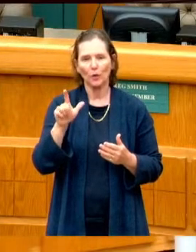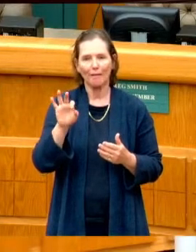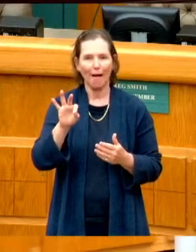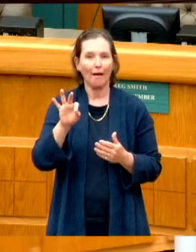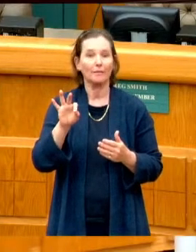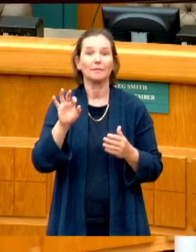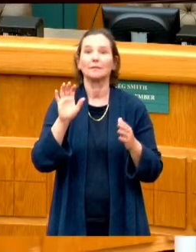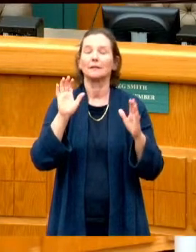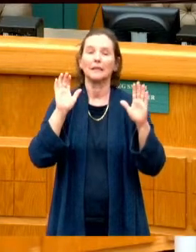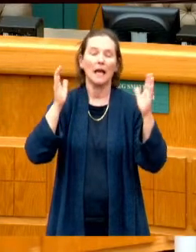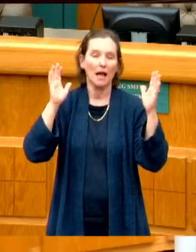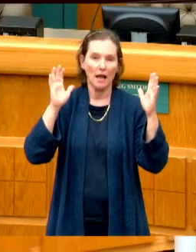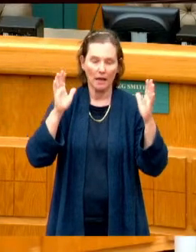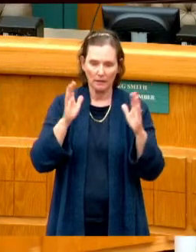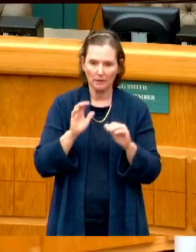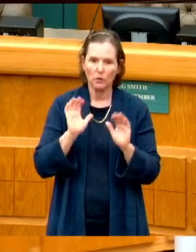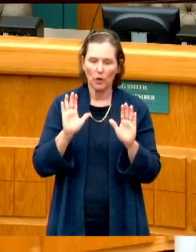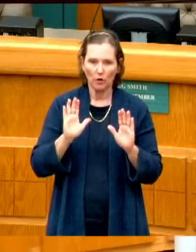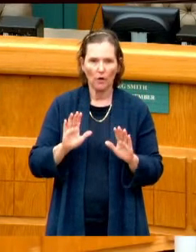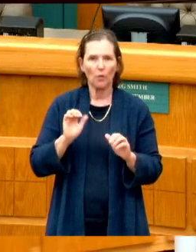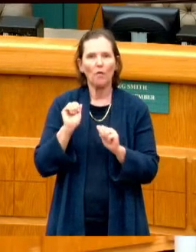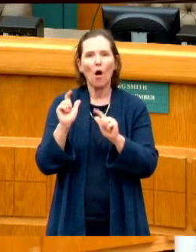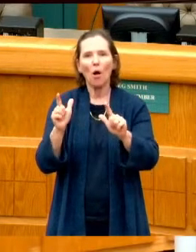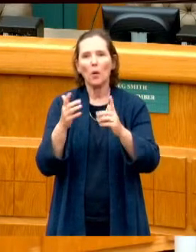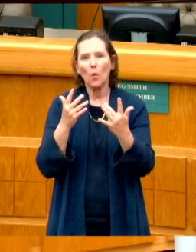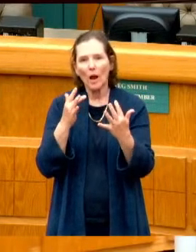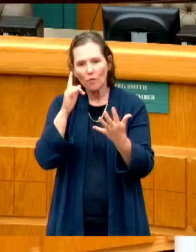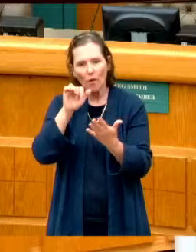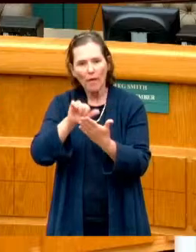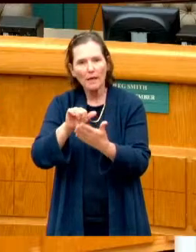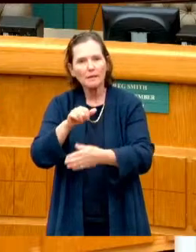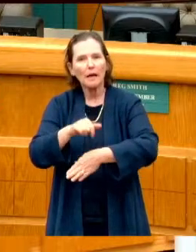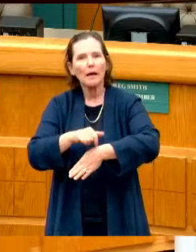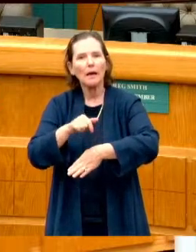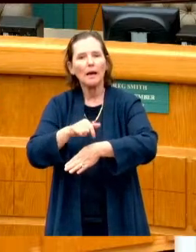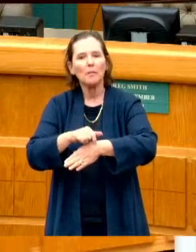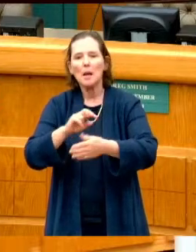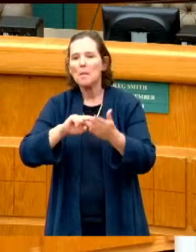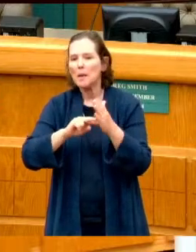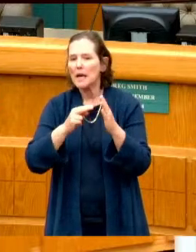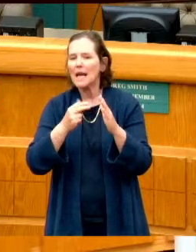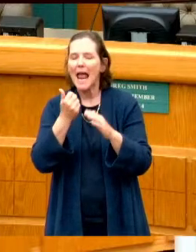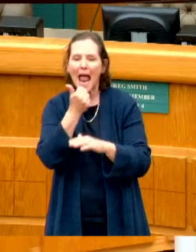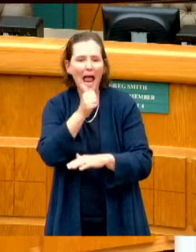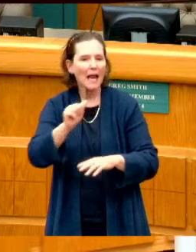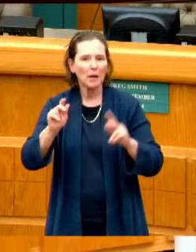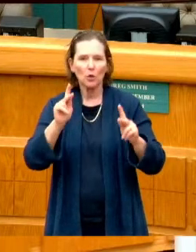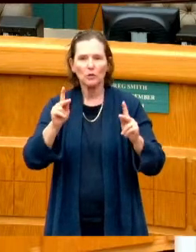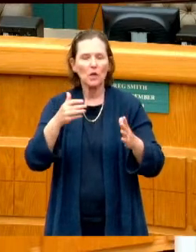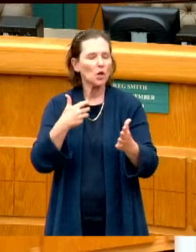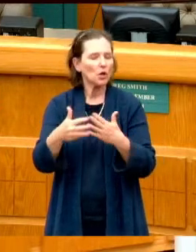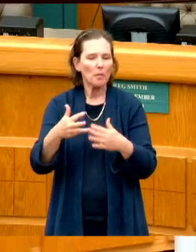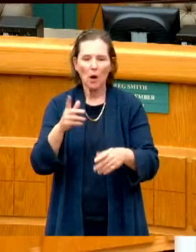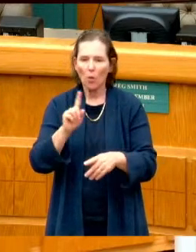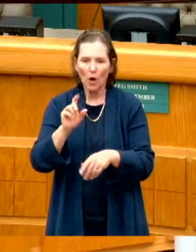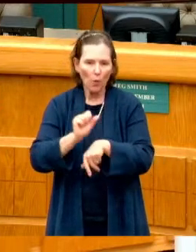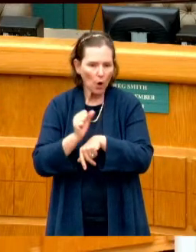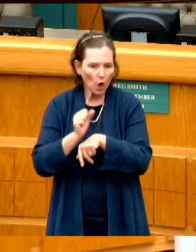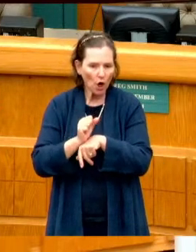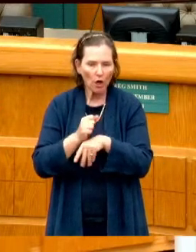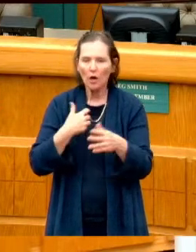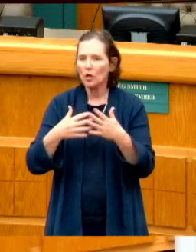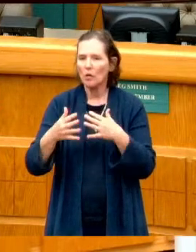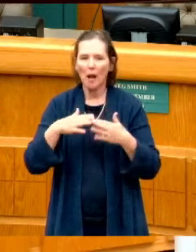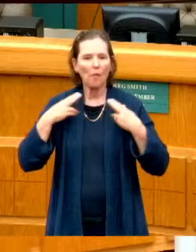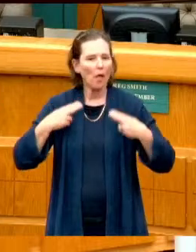all of us. We've all been waiting for this moment. That means that anyone, regardless of their occupation or health status, can